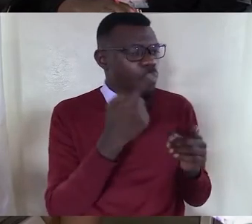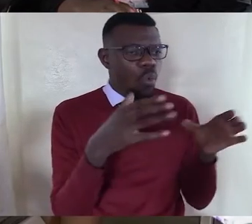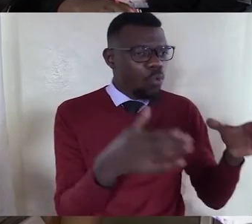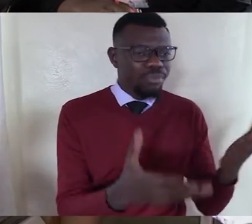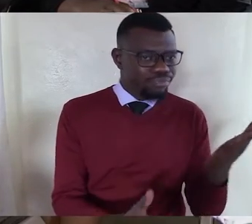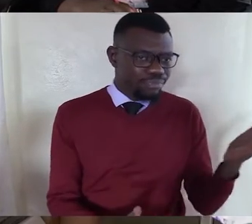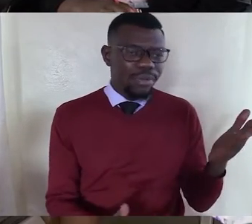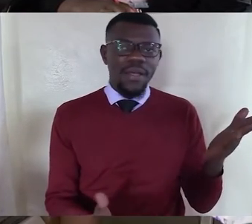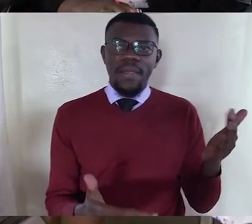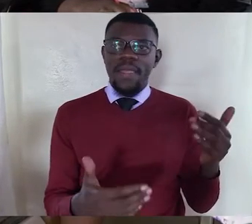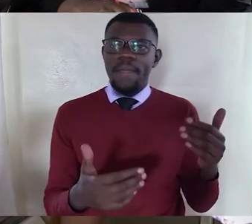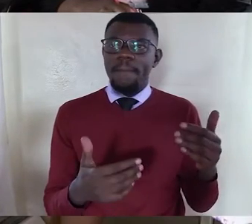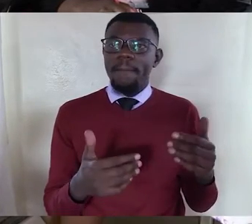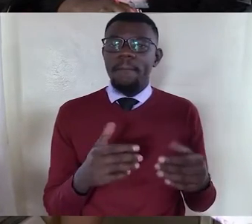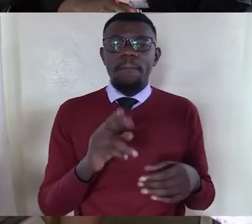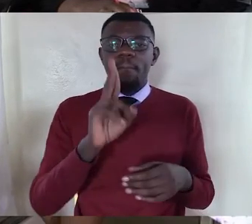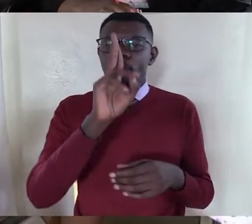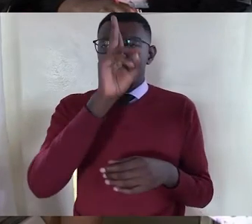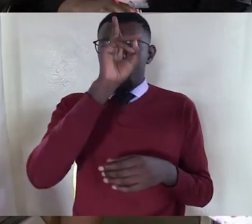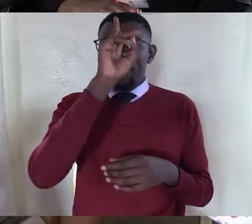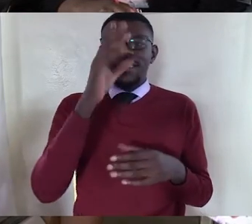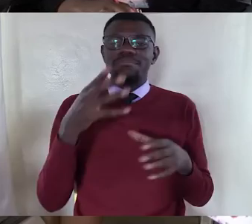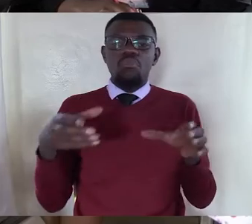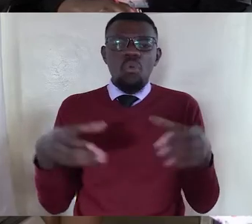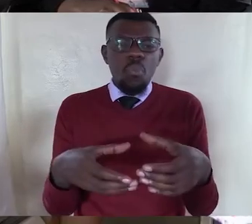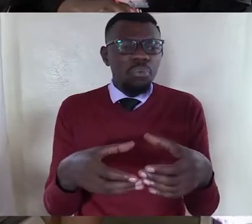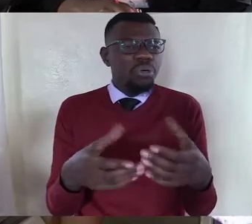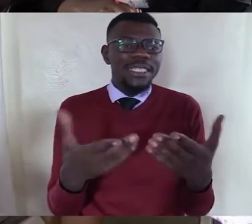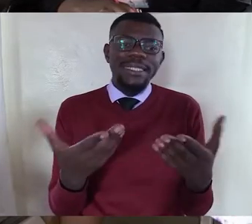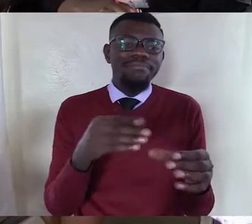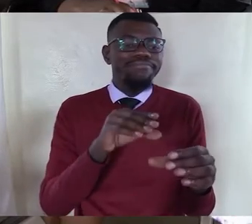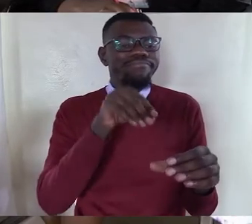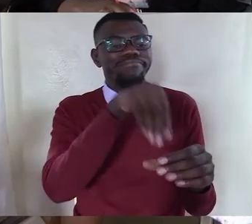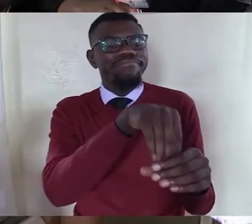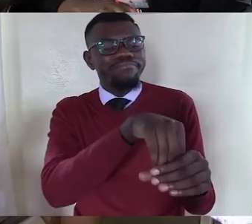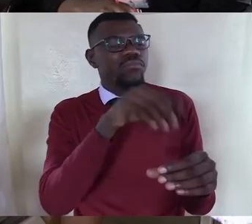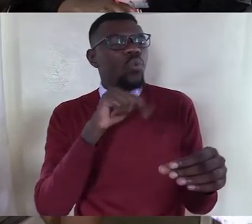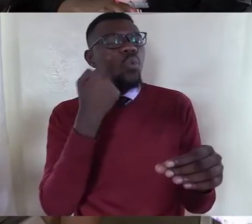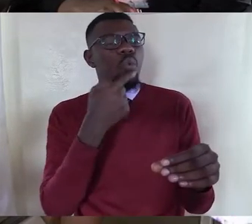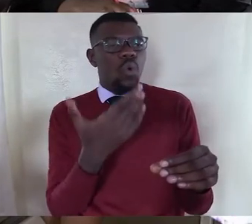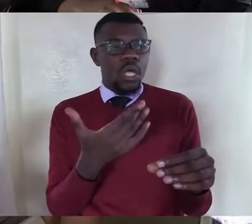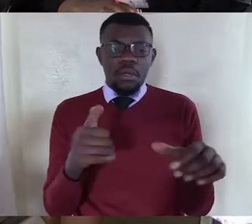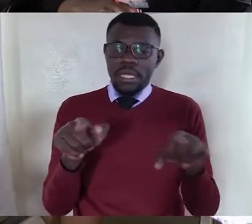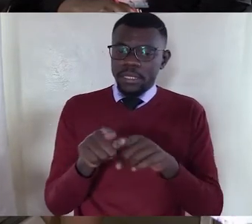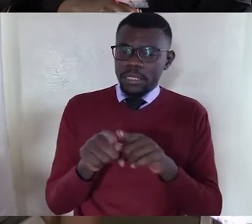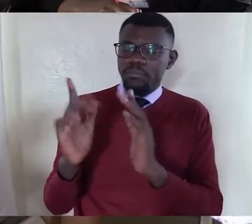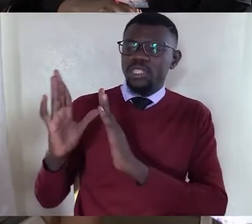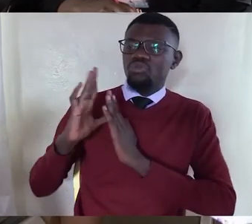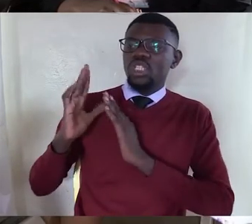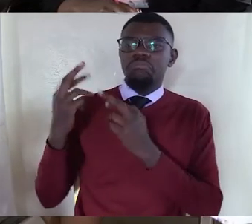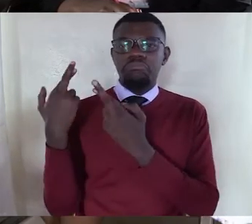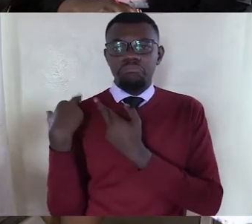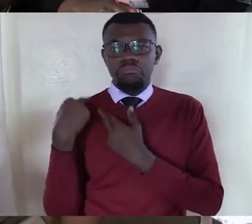all remember this. And I think that these remain unanswered questions, because we have not been able, as Jackie